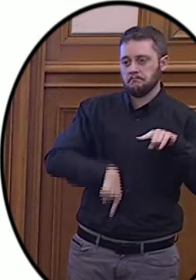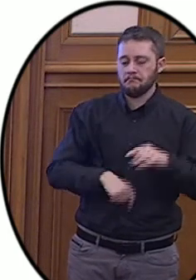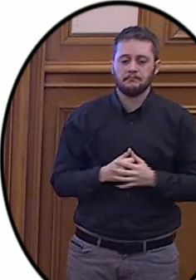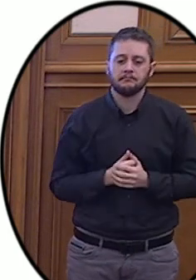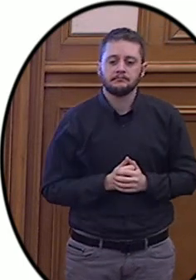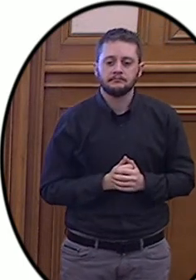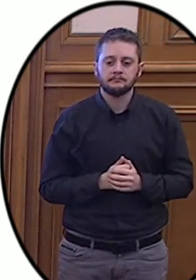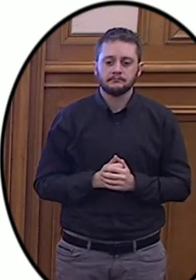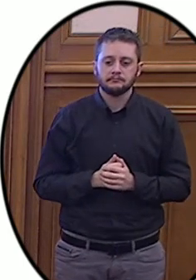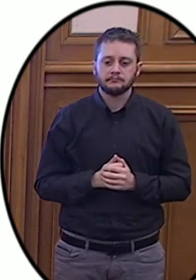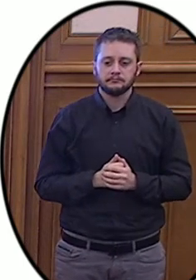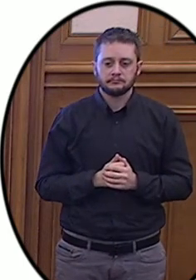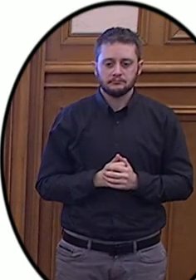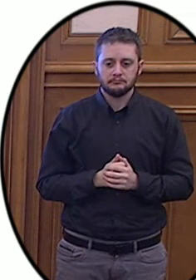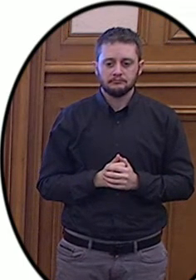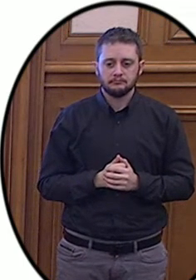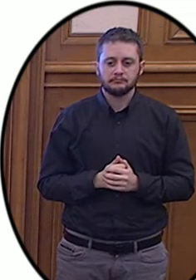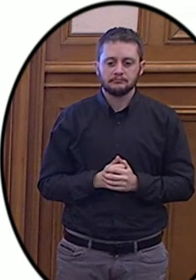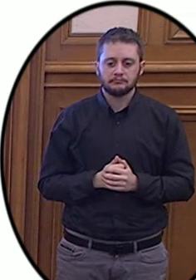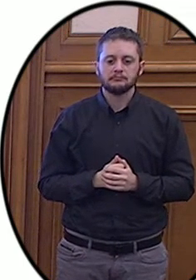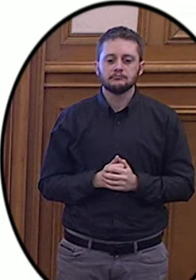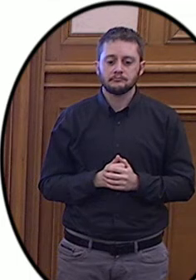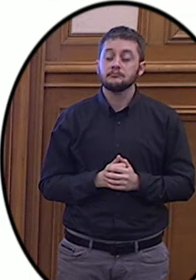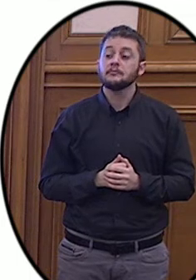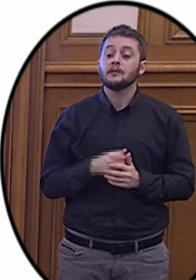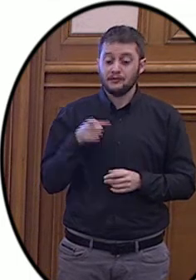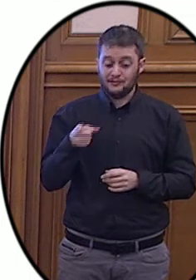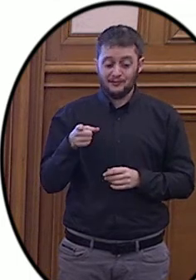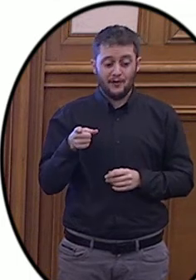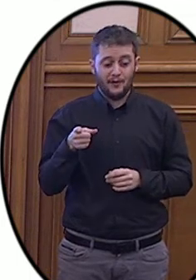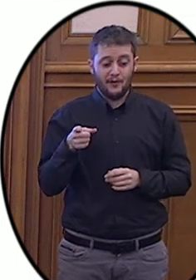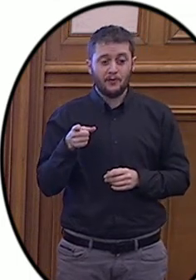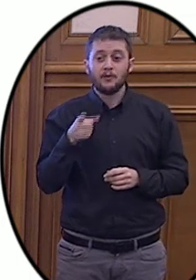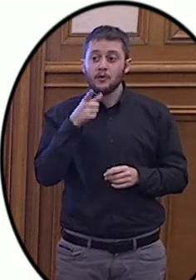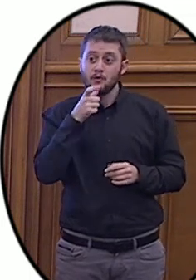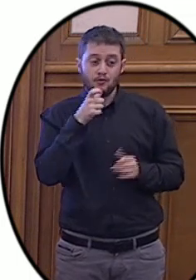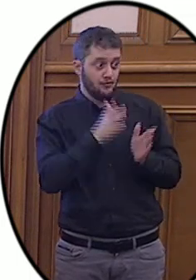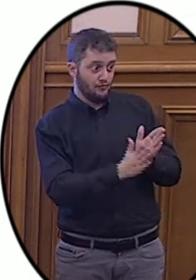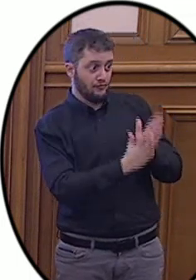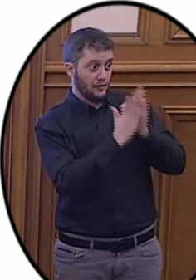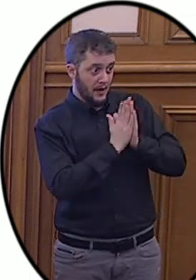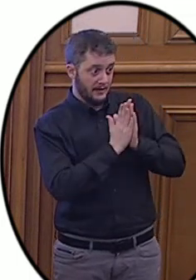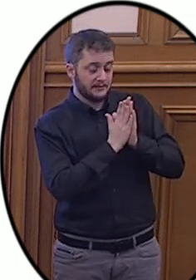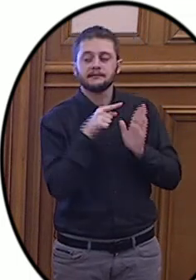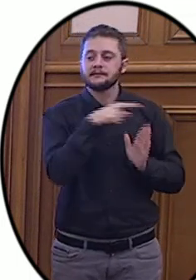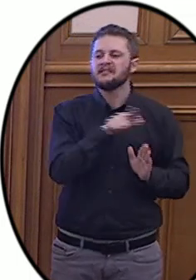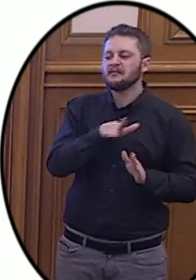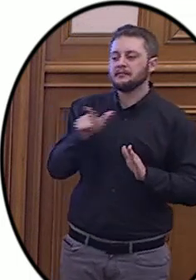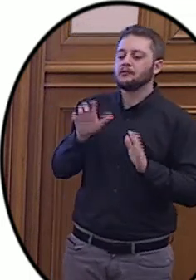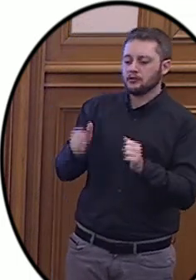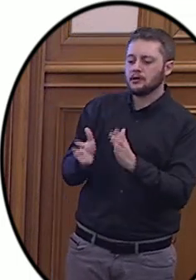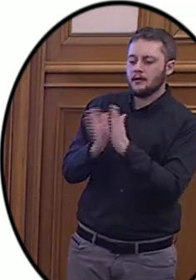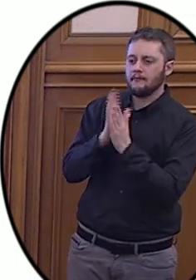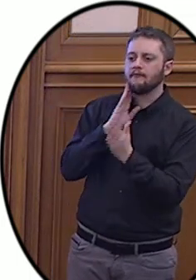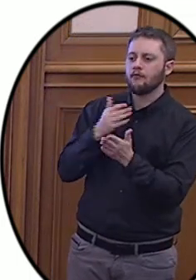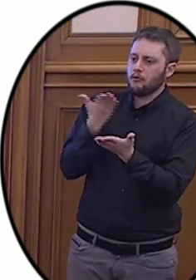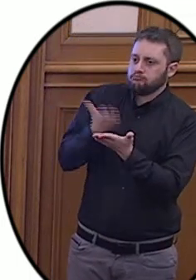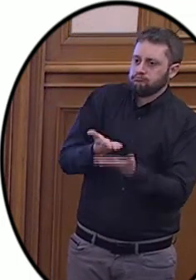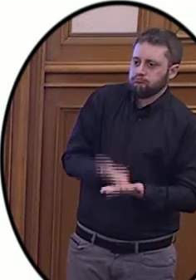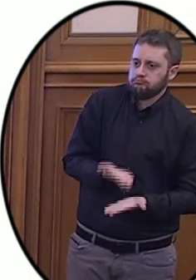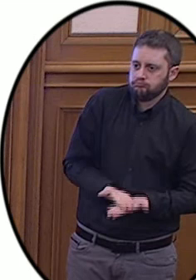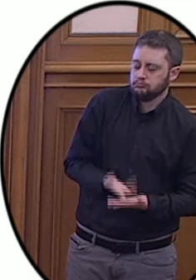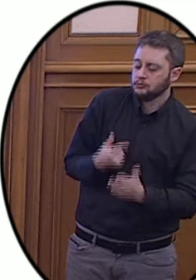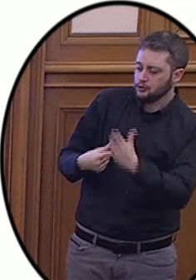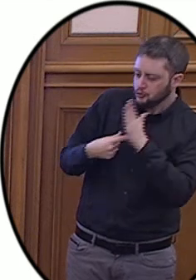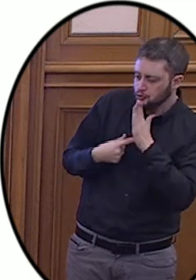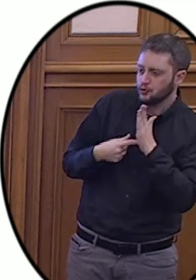Once a request is made, the housing provider may request verification of disability-related need for the